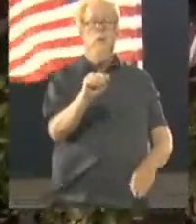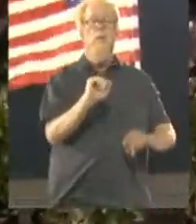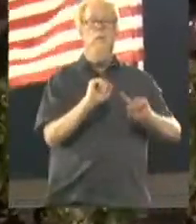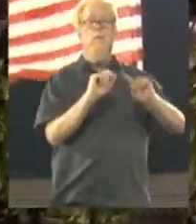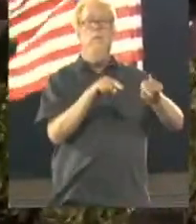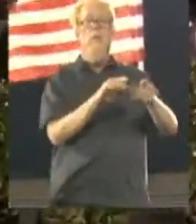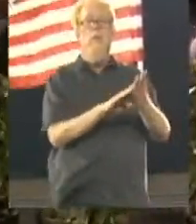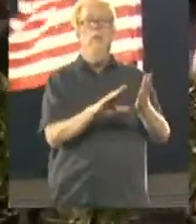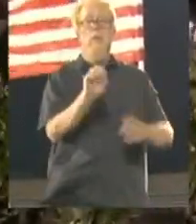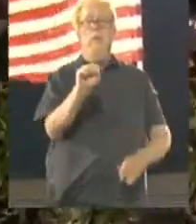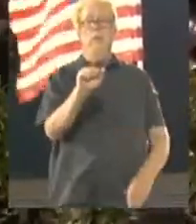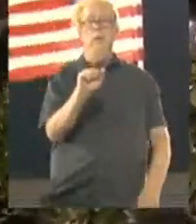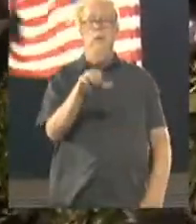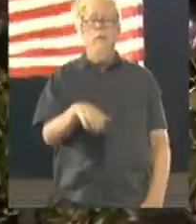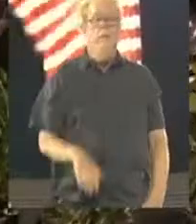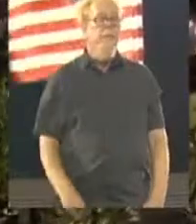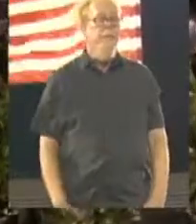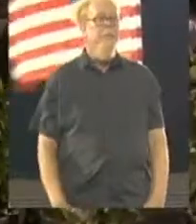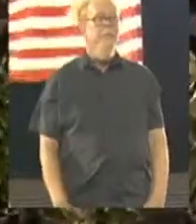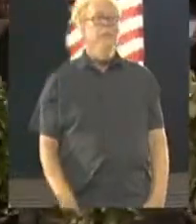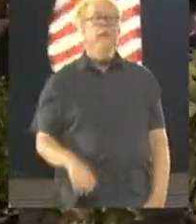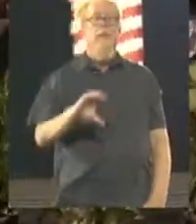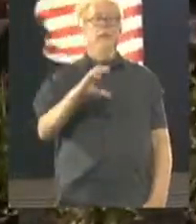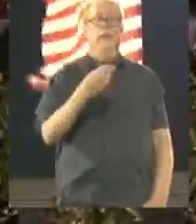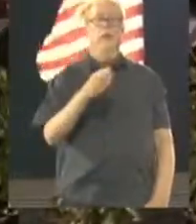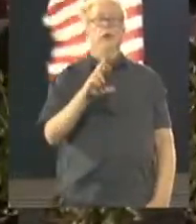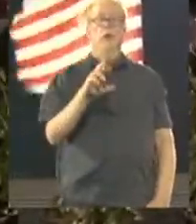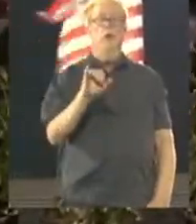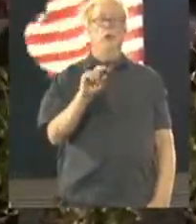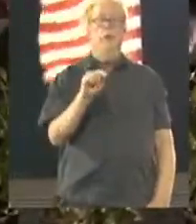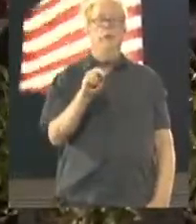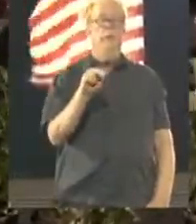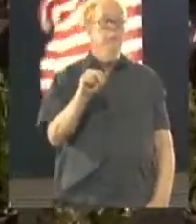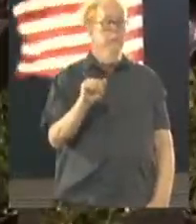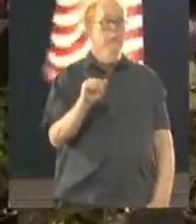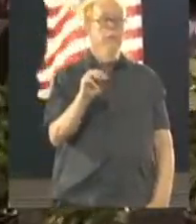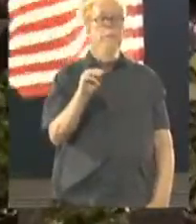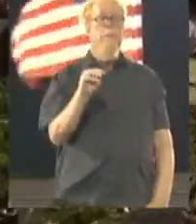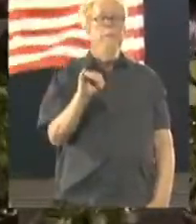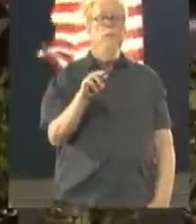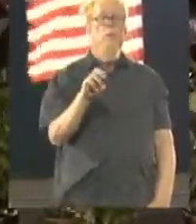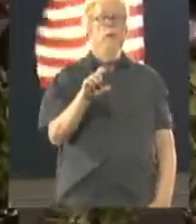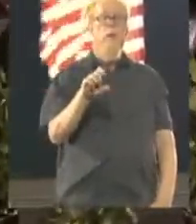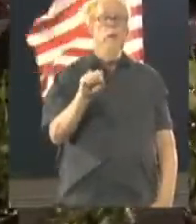Antonio College. Christian Mireles Padilla.